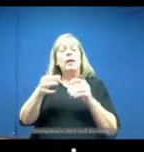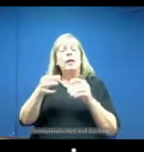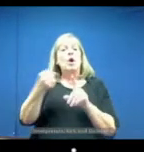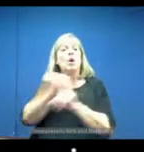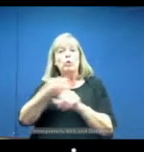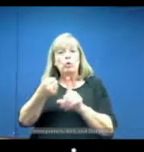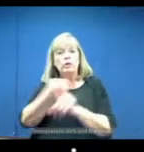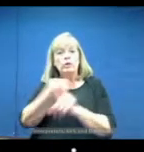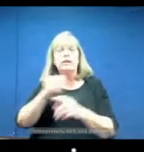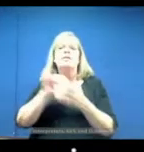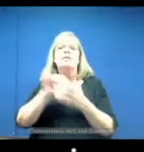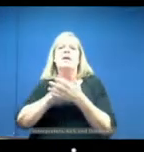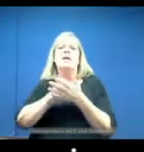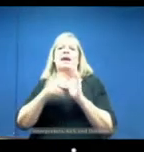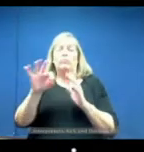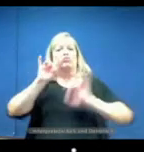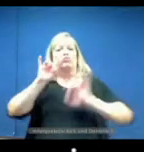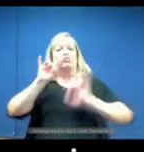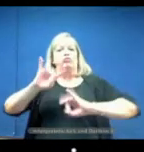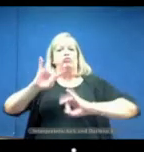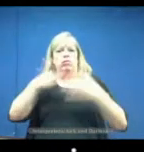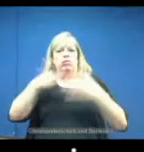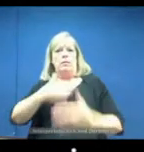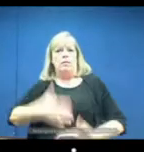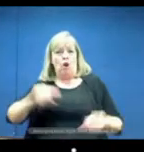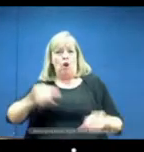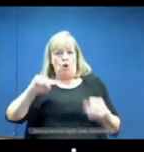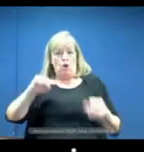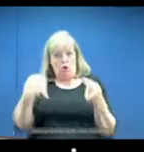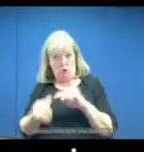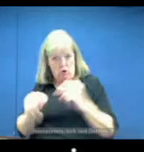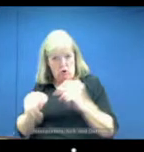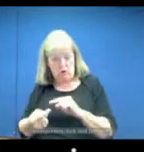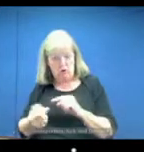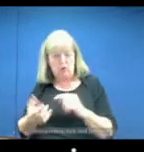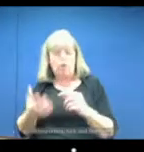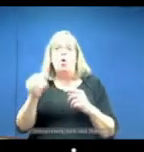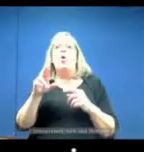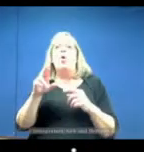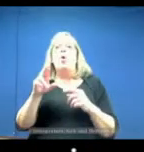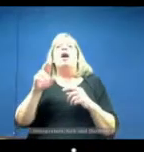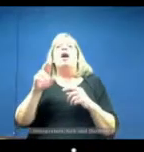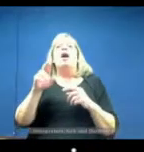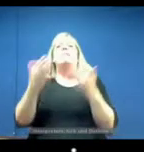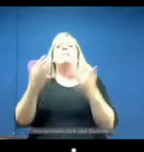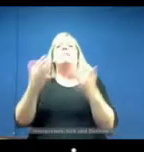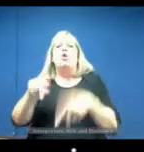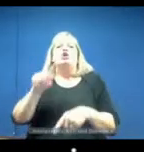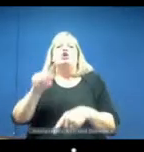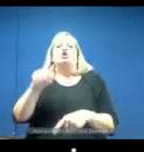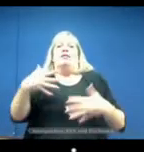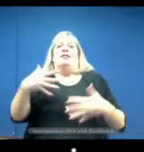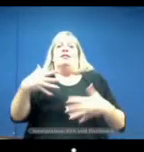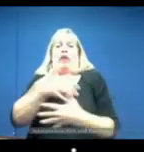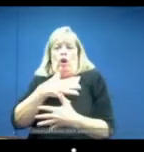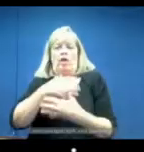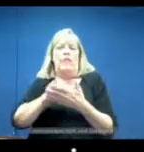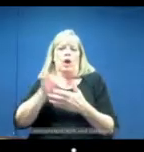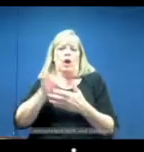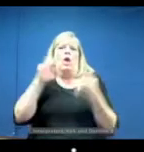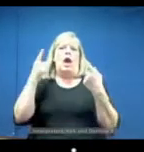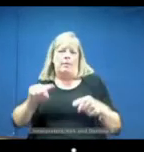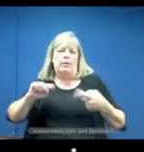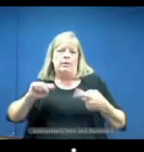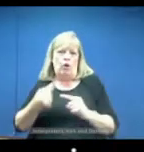causes serious bodily harm or places the petitioner in fear of serious bodily harm. Again, thinking